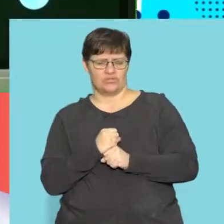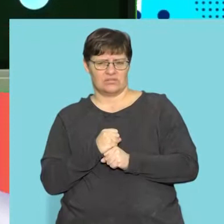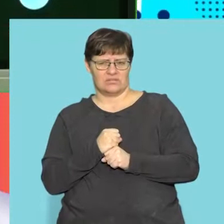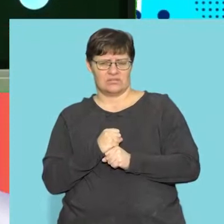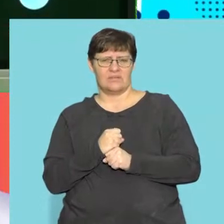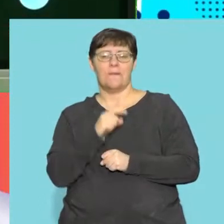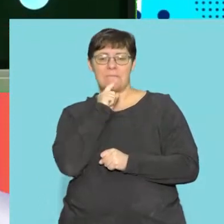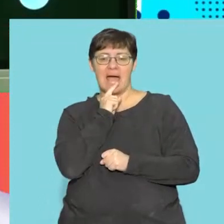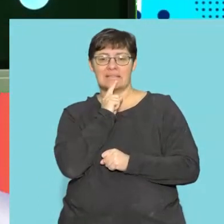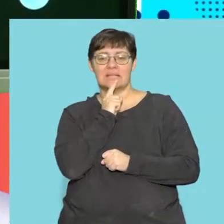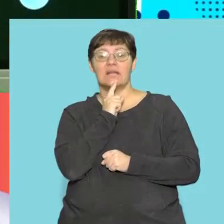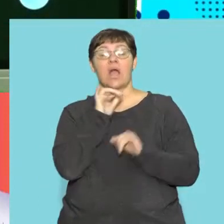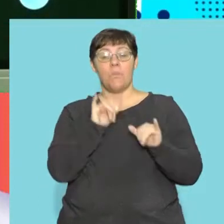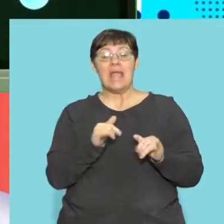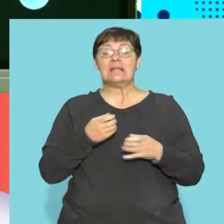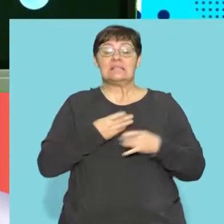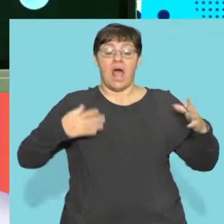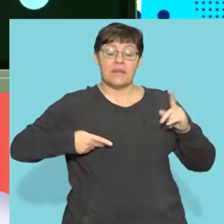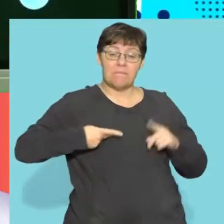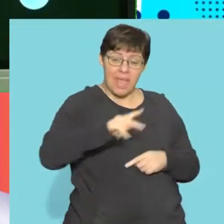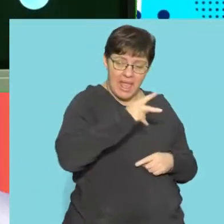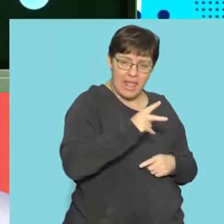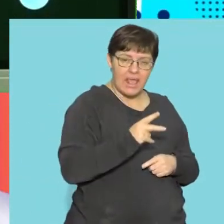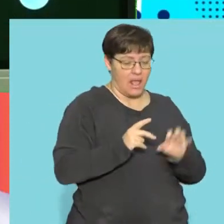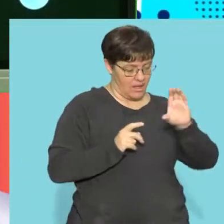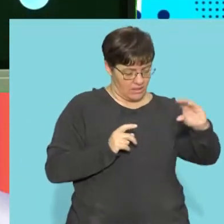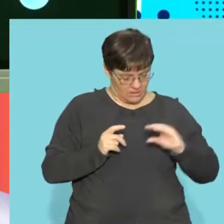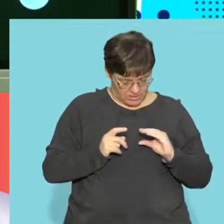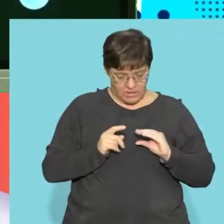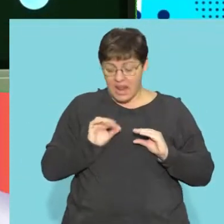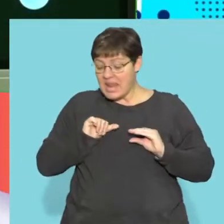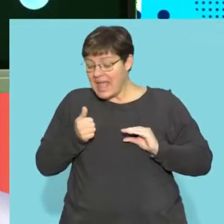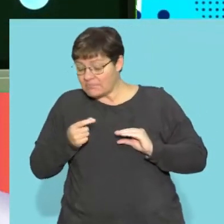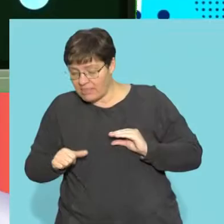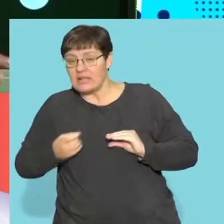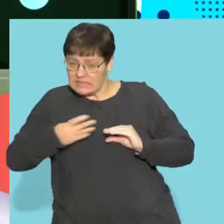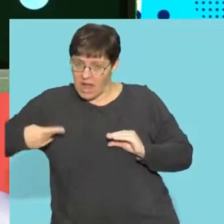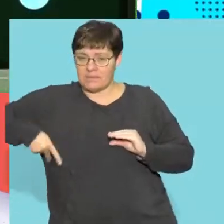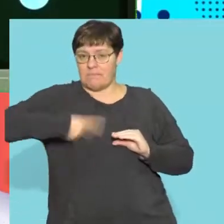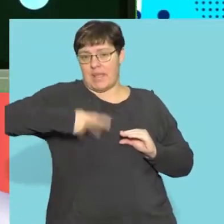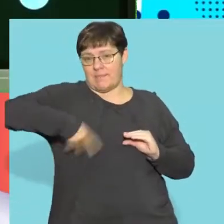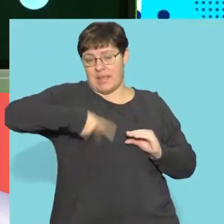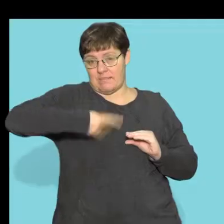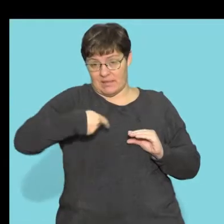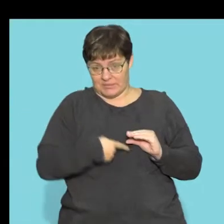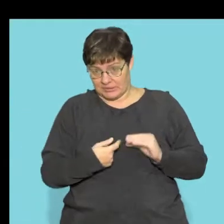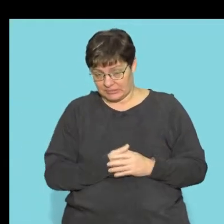means you wait for 1 month for it to accumulate some interest and then start paying.